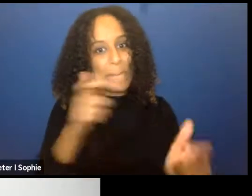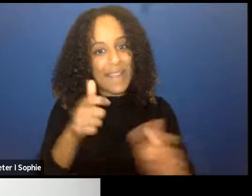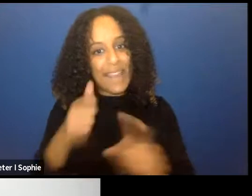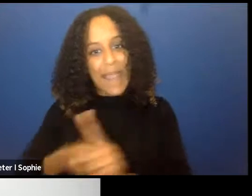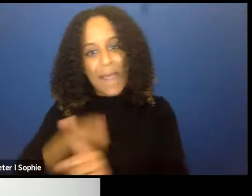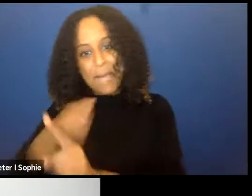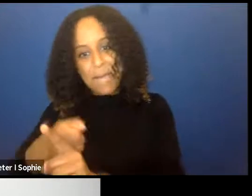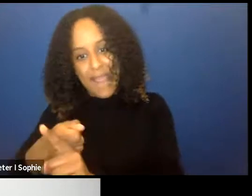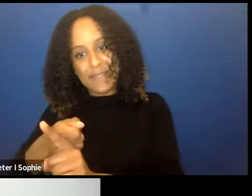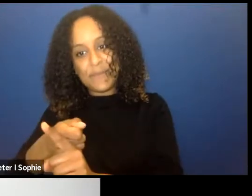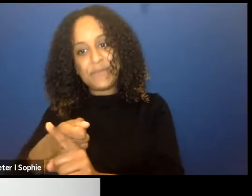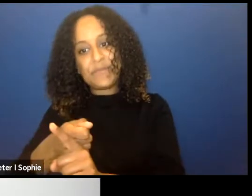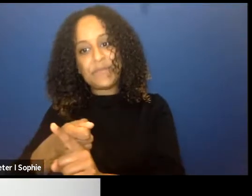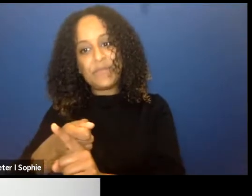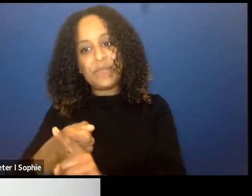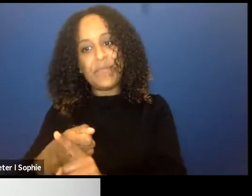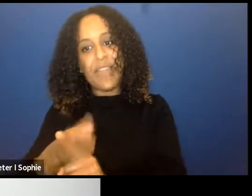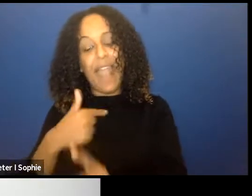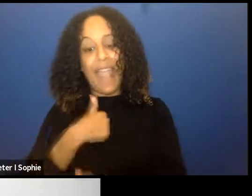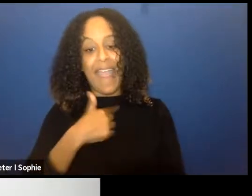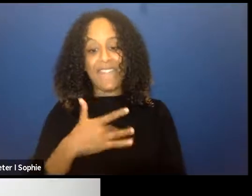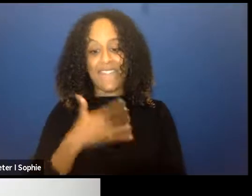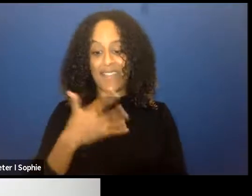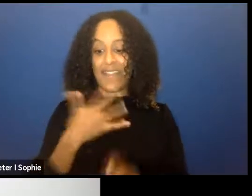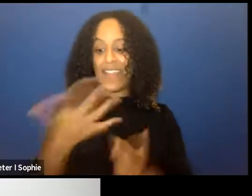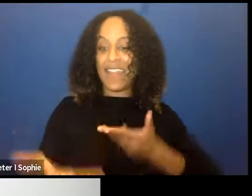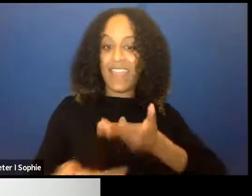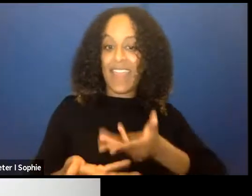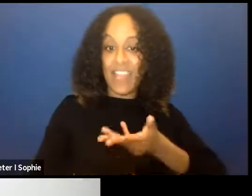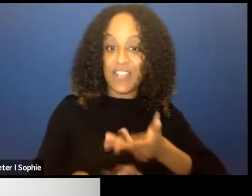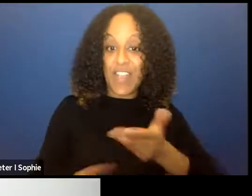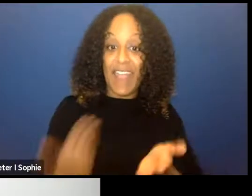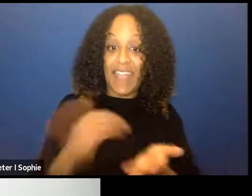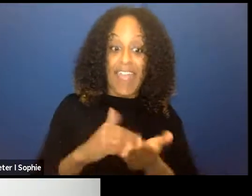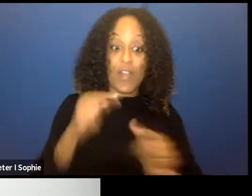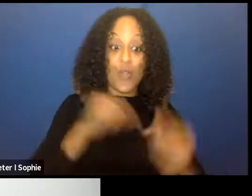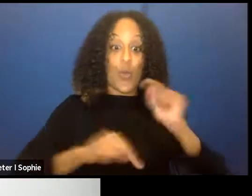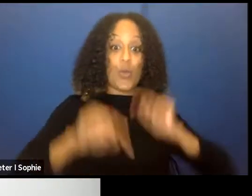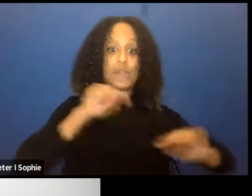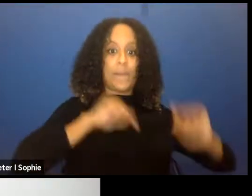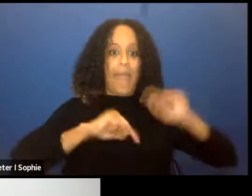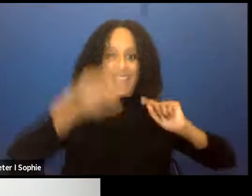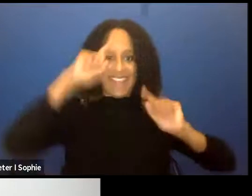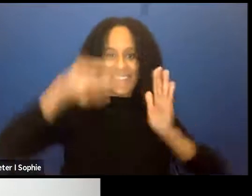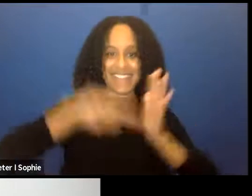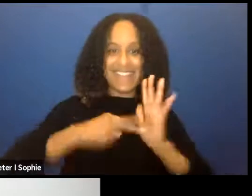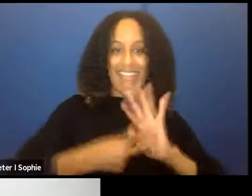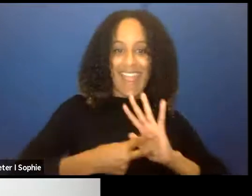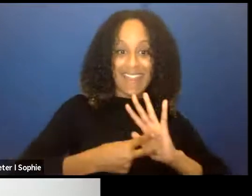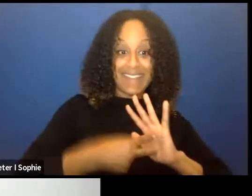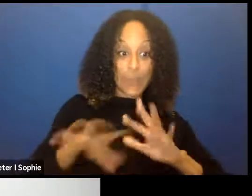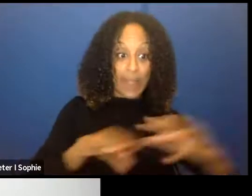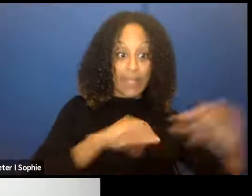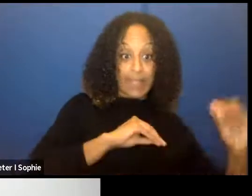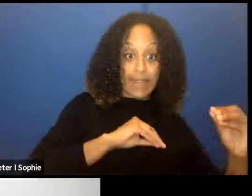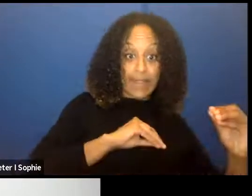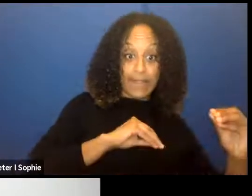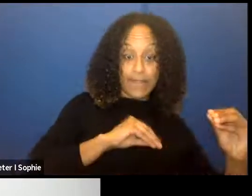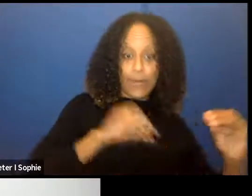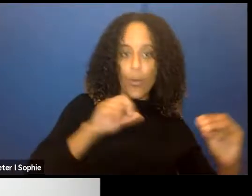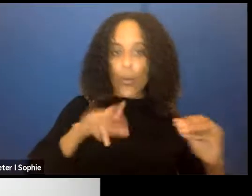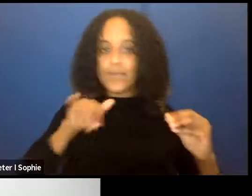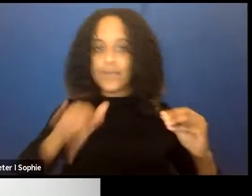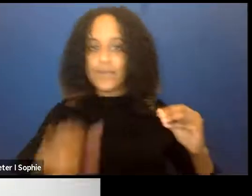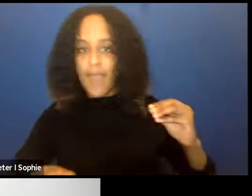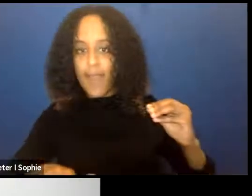that I feel engaged. And again, goes back to your intent to leave or to